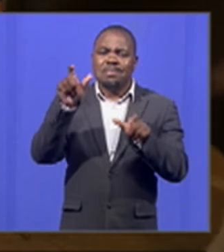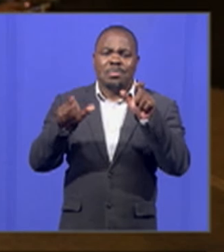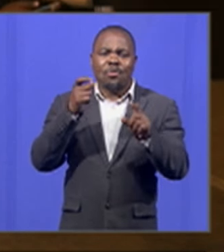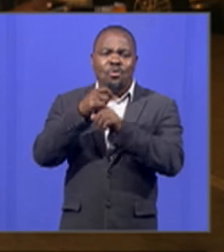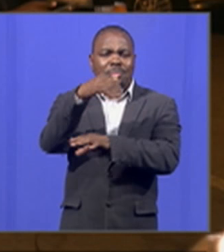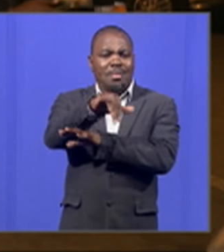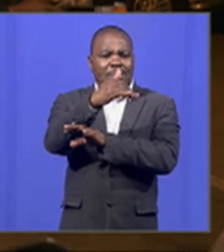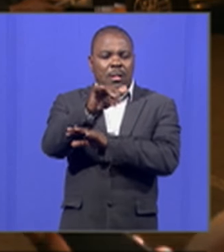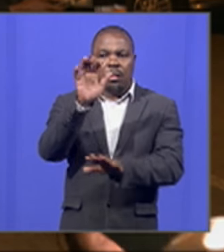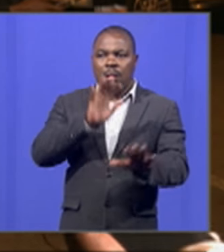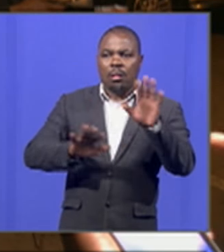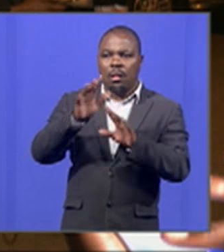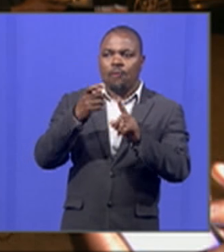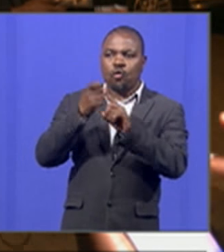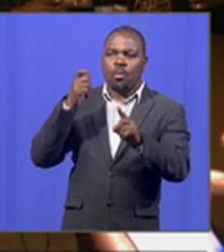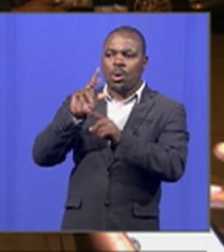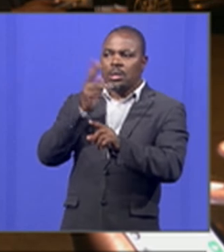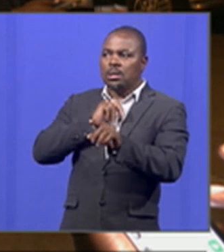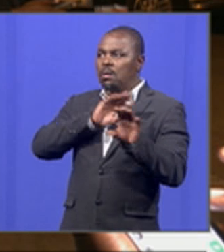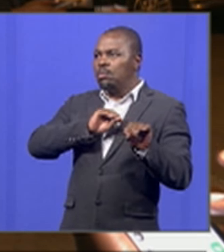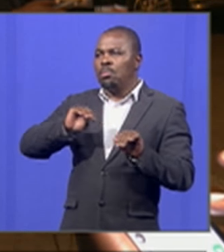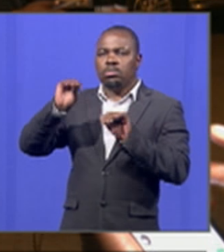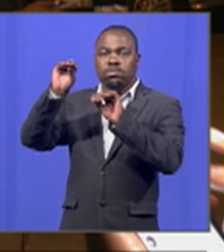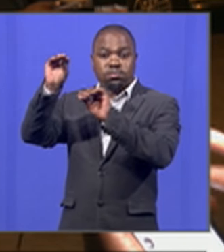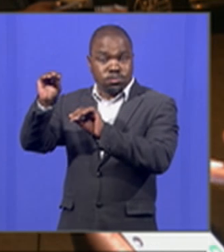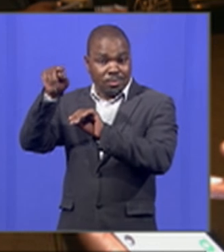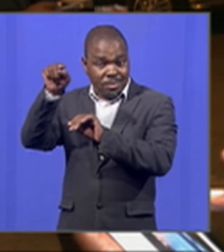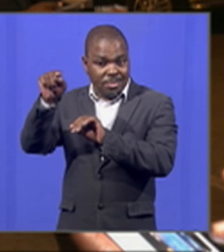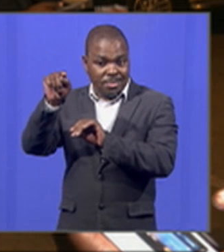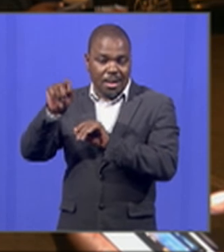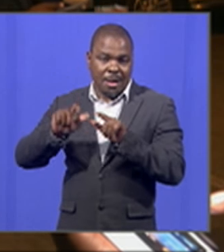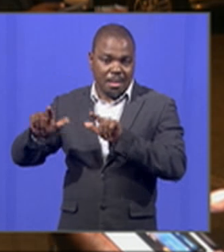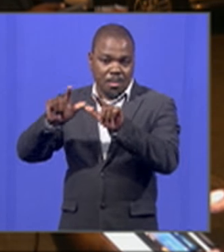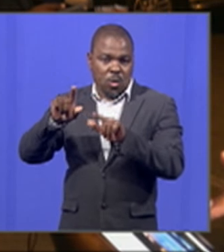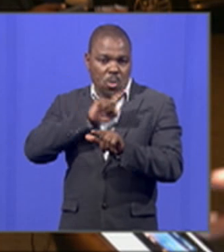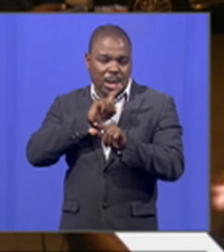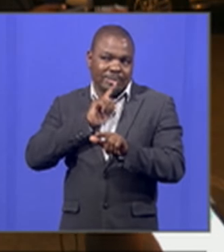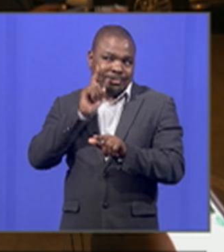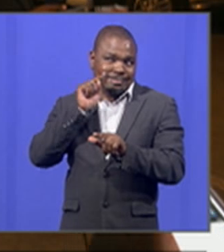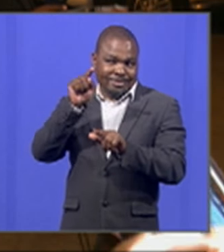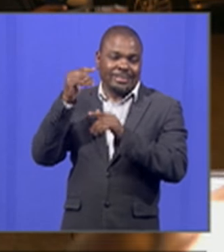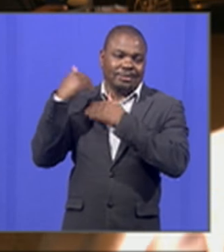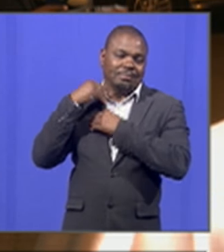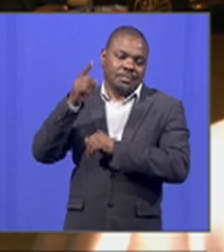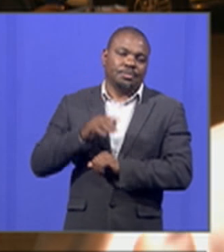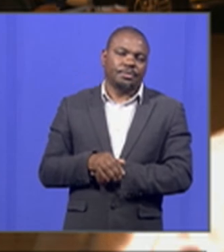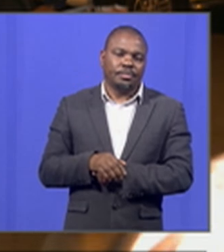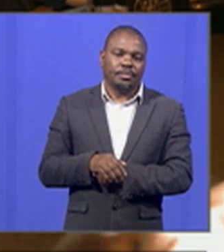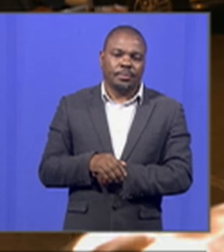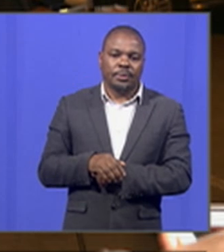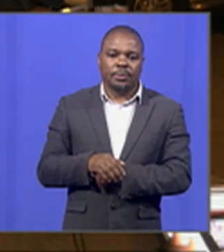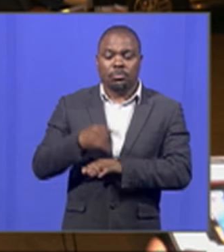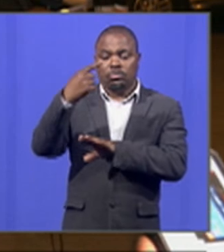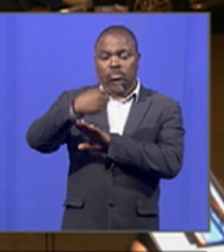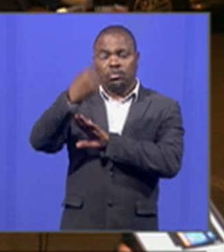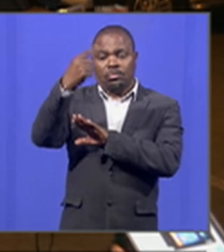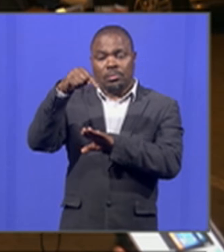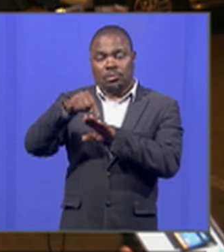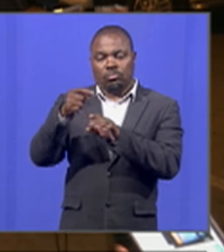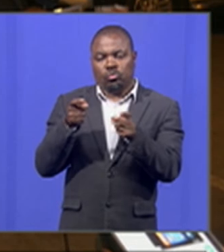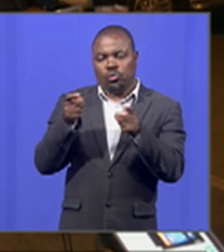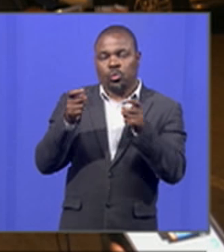ba bego ba gaggetšwe ka KwaZulu-Natal ba tla lebišwa ka provinseng yeo go lebeletšwe magato a polokego. Ba lekala la taolo ya mellwane ka